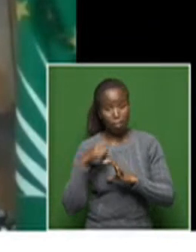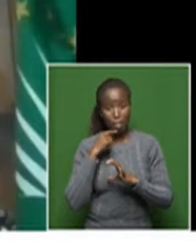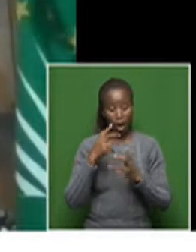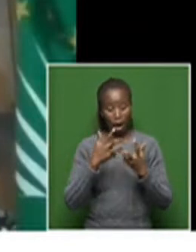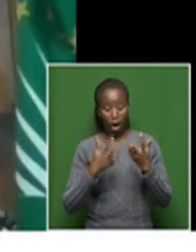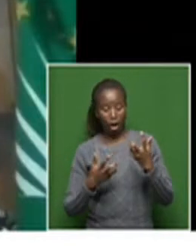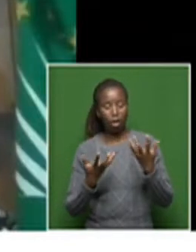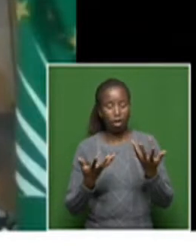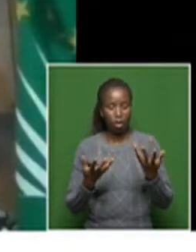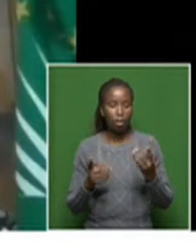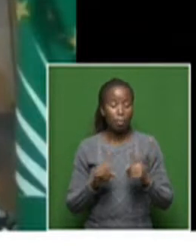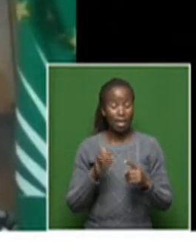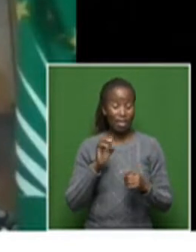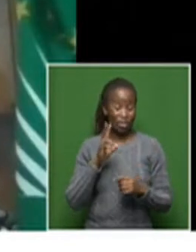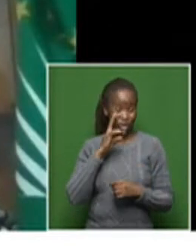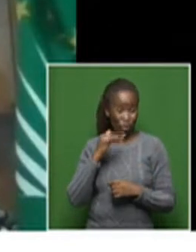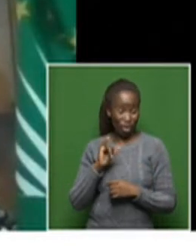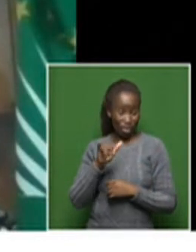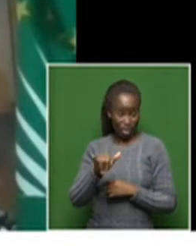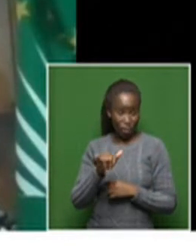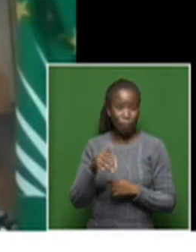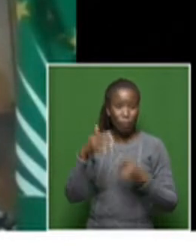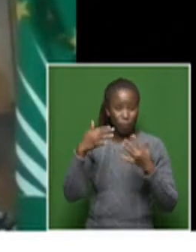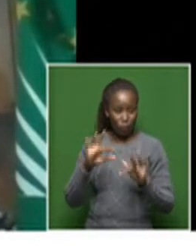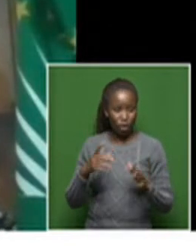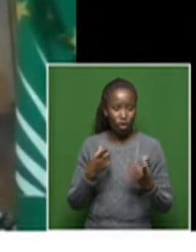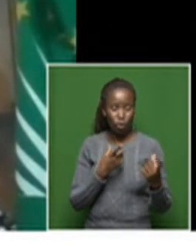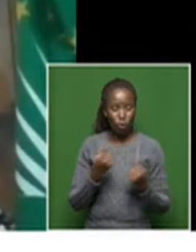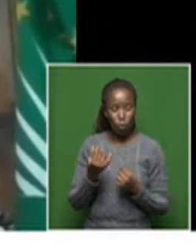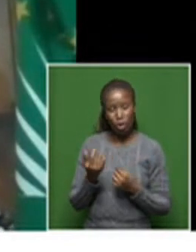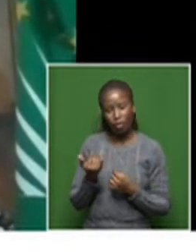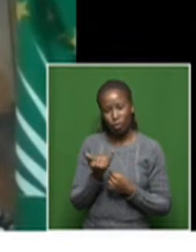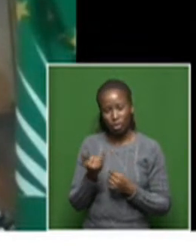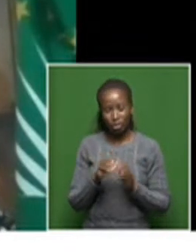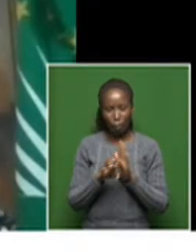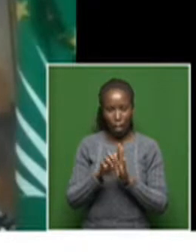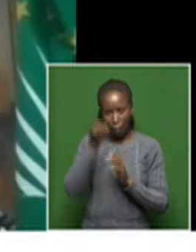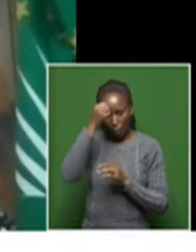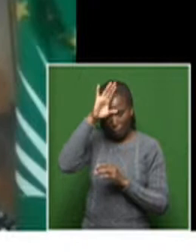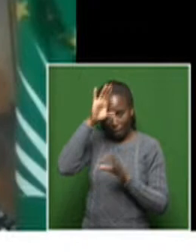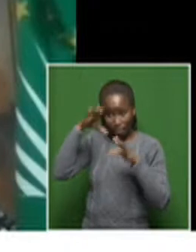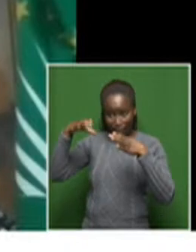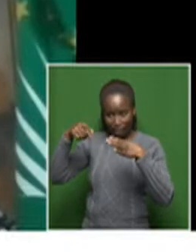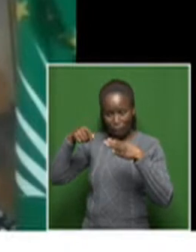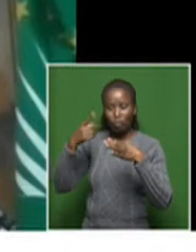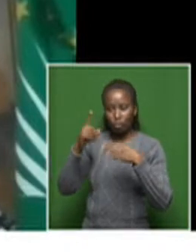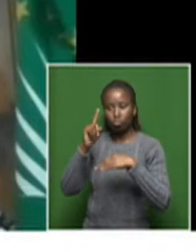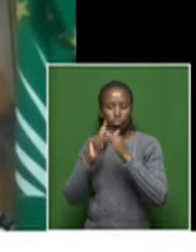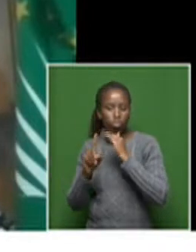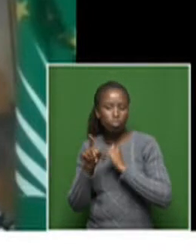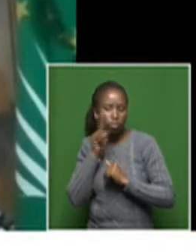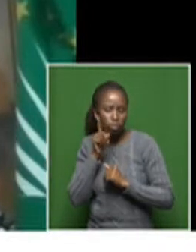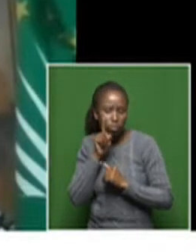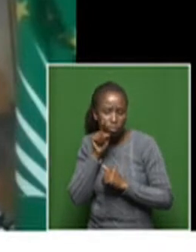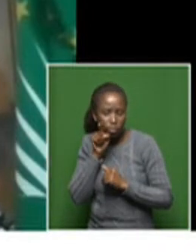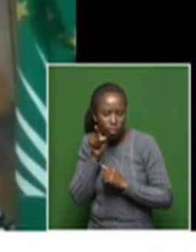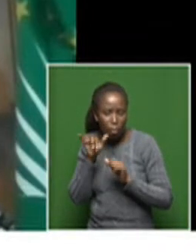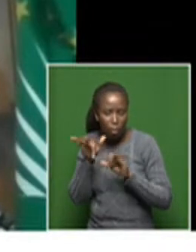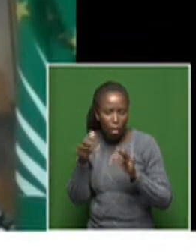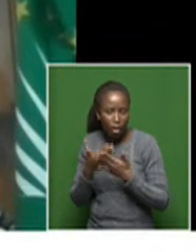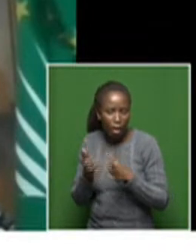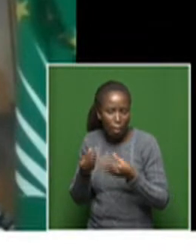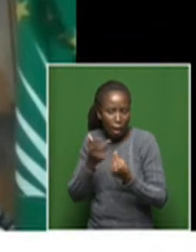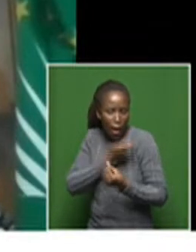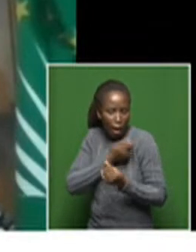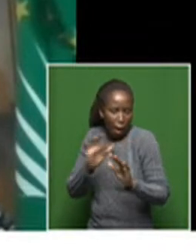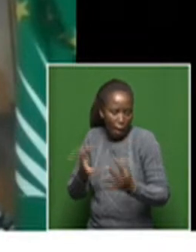you look at that, you'd find that we've gone into, for example, the mining sector to look at how we can utilize that sector to be able to vaccinate those